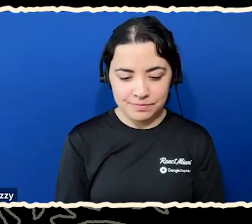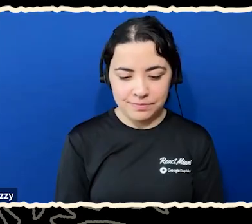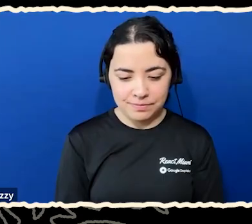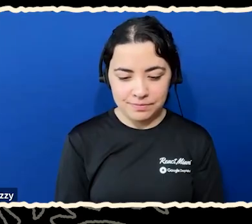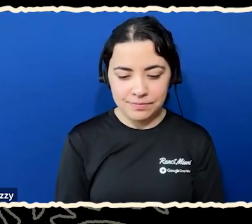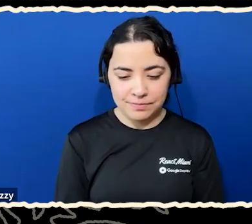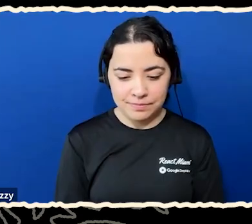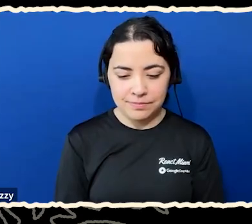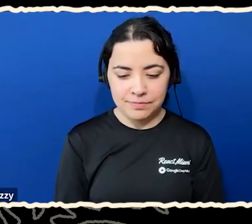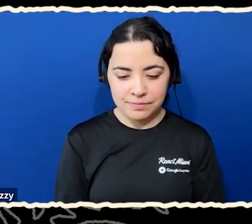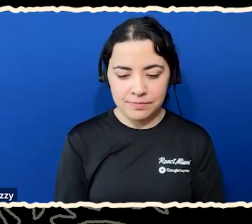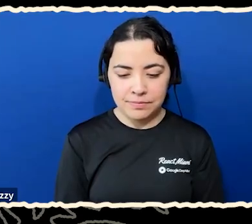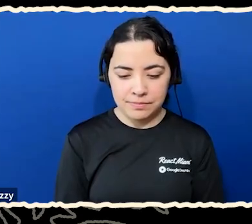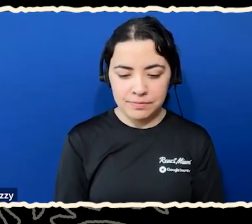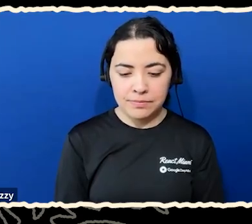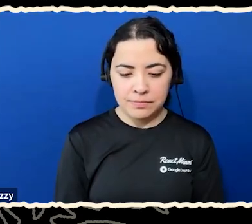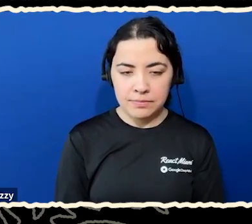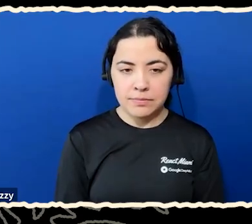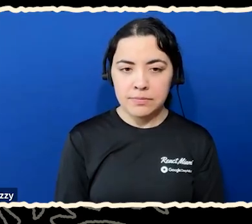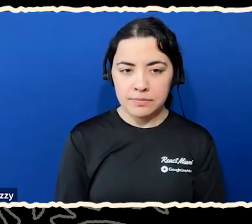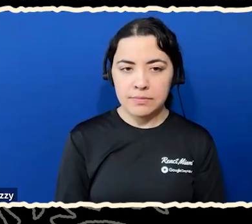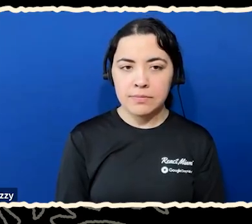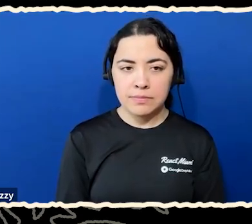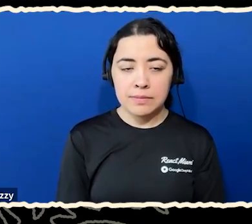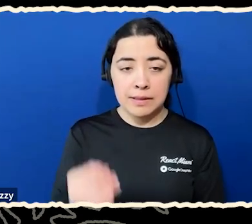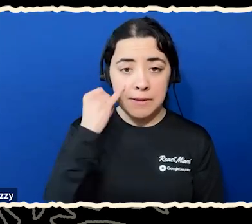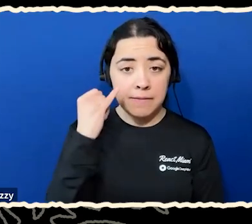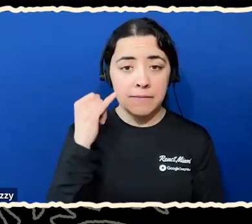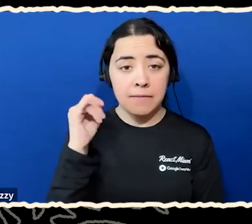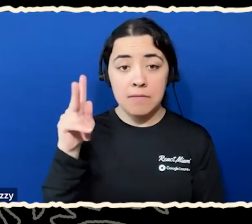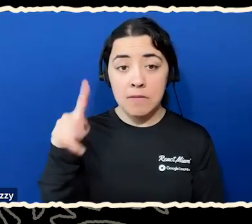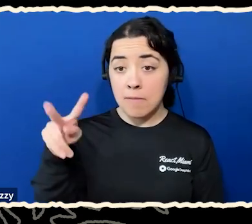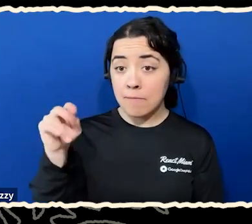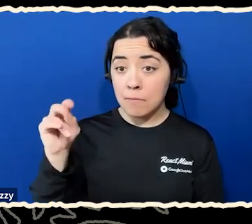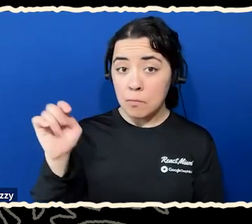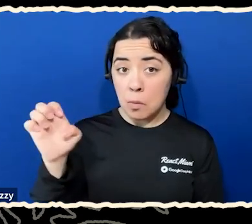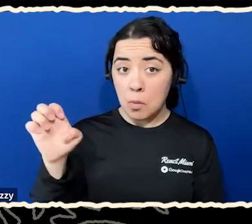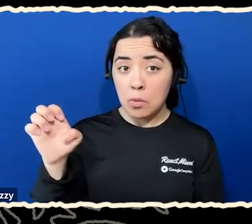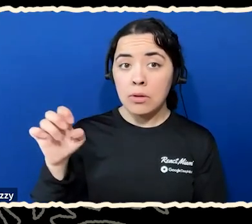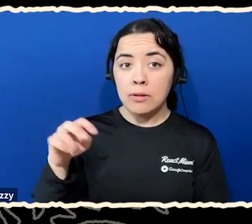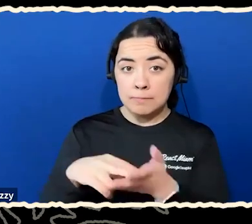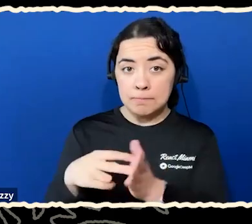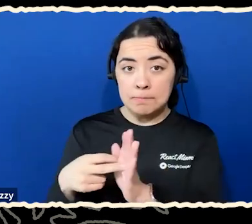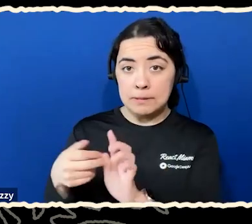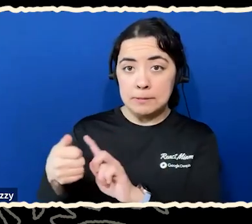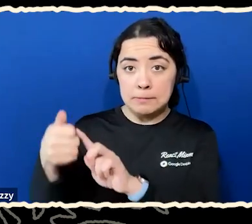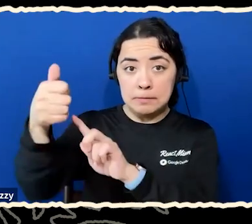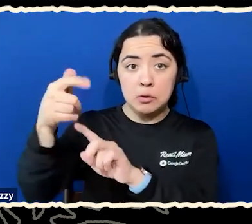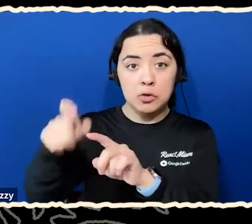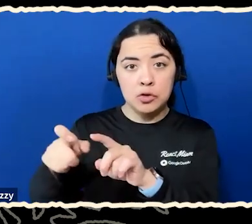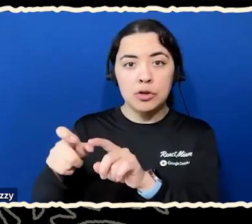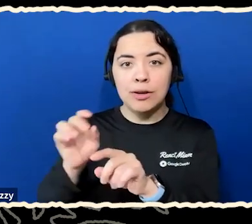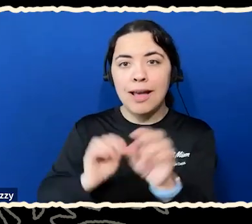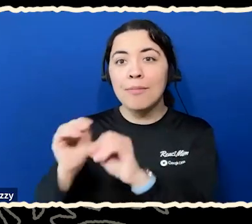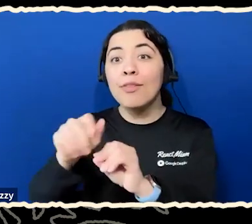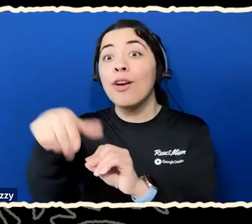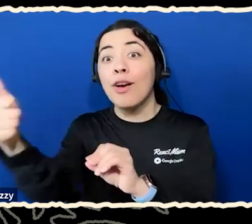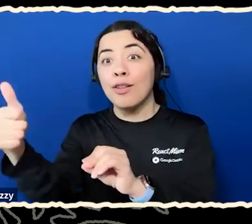And guess what? If we upvote, it should also animate our resulting other user.